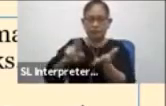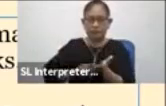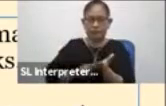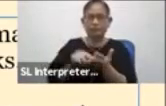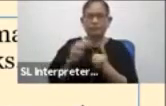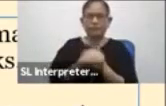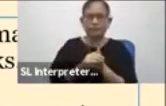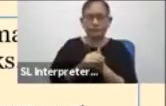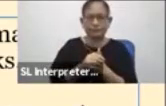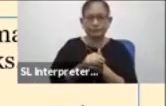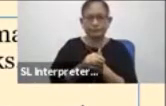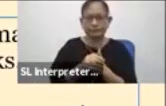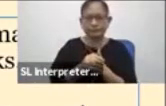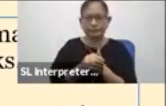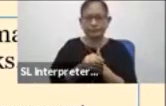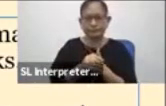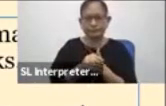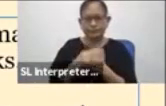Among others,